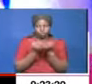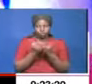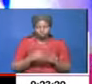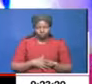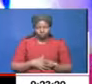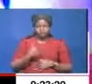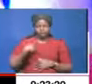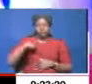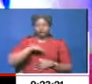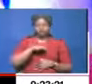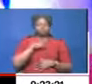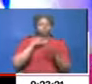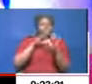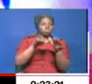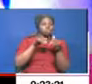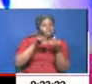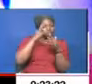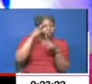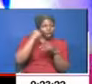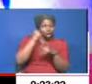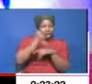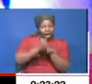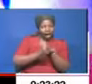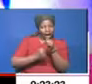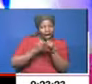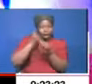for an annual event.